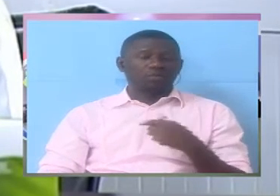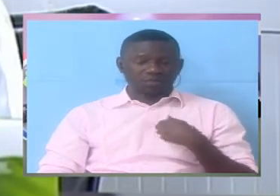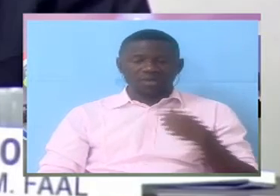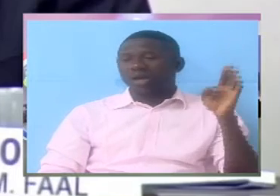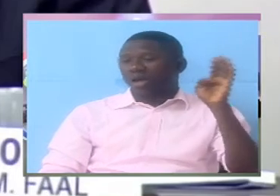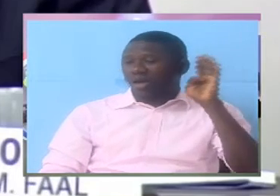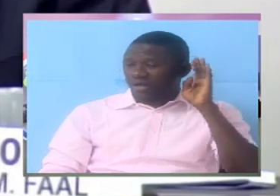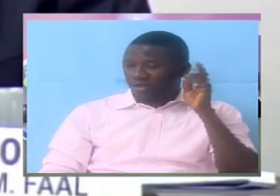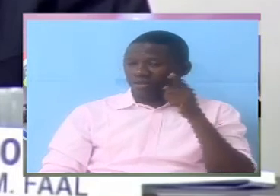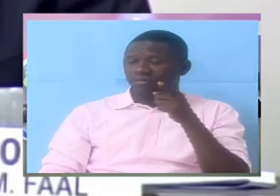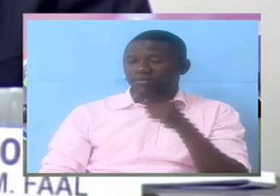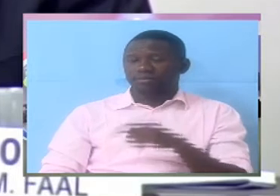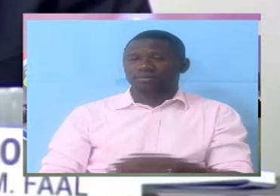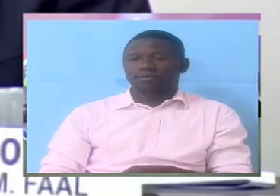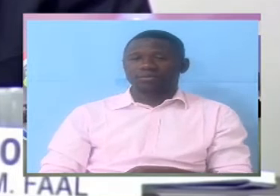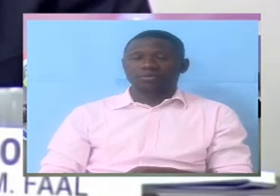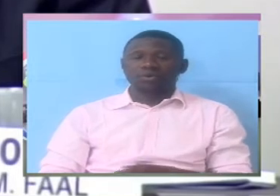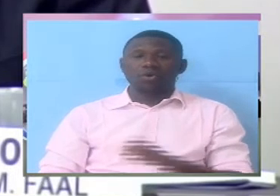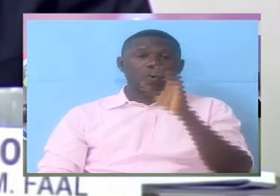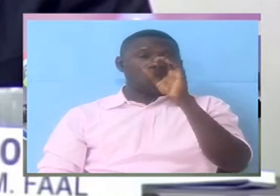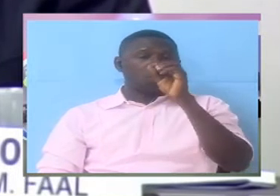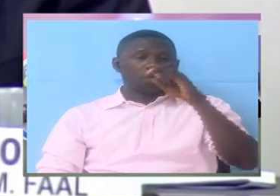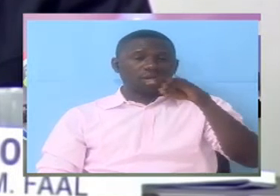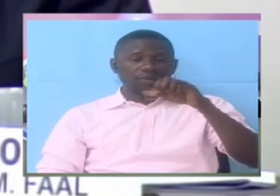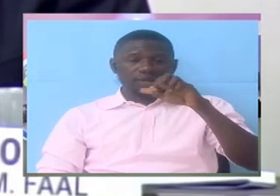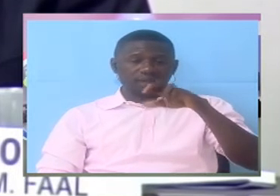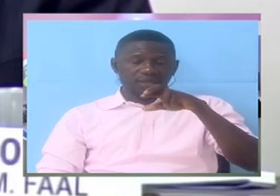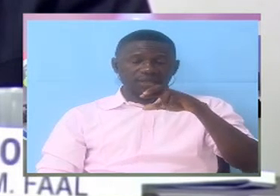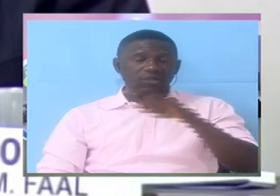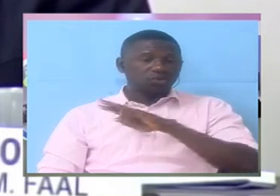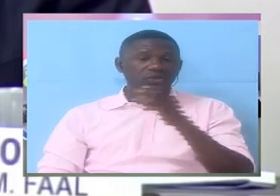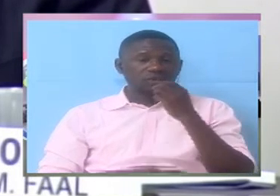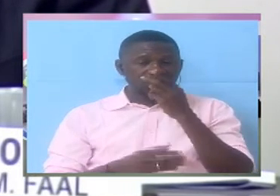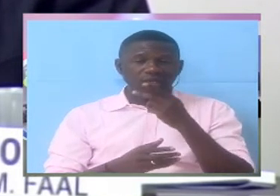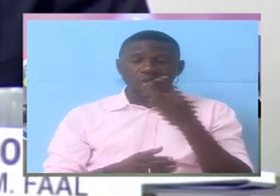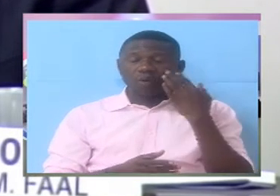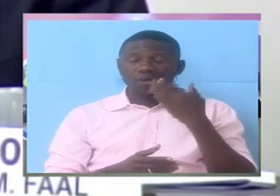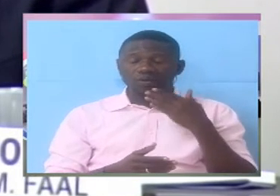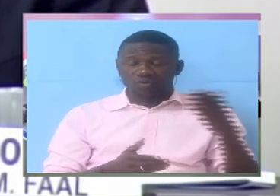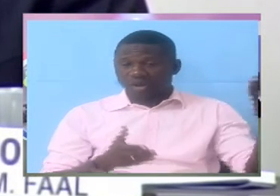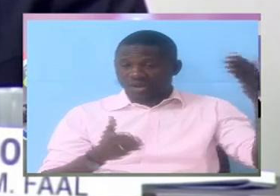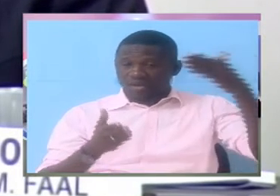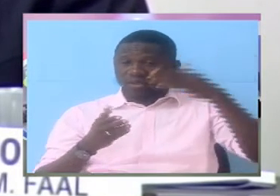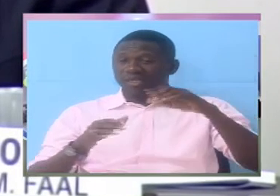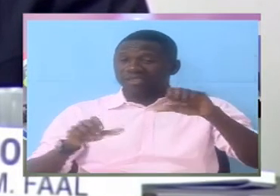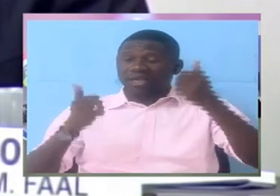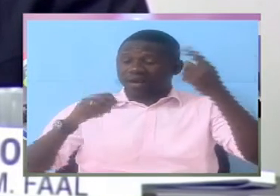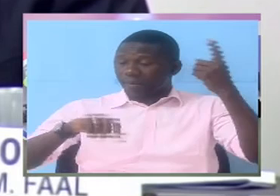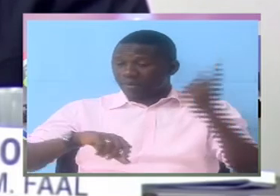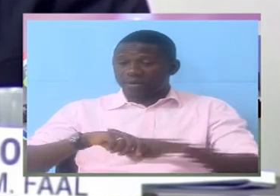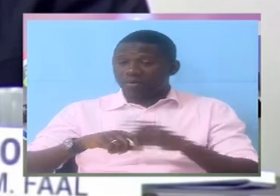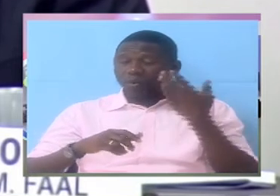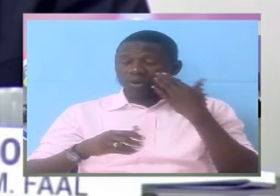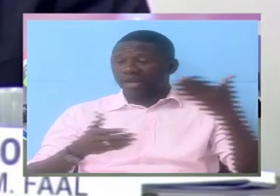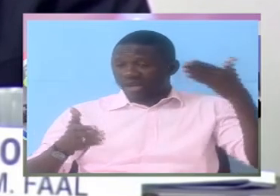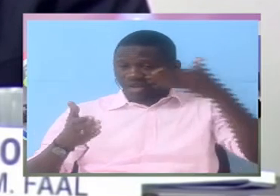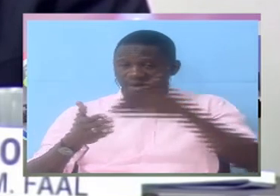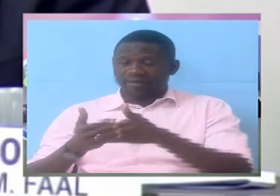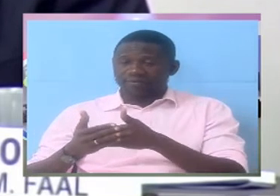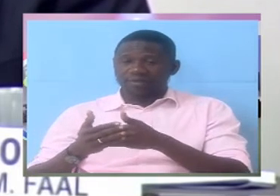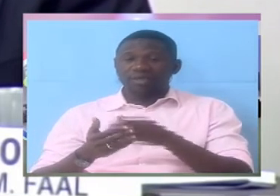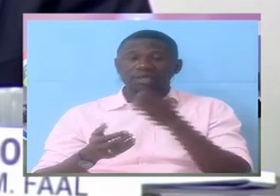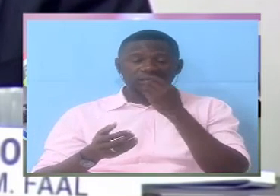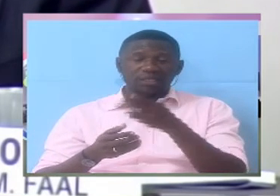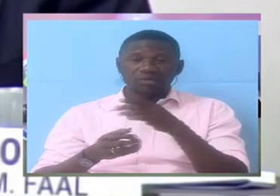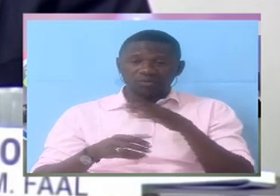Omar did not say that he was beaten upon arrival. Omar mafo ko ya bute birafutata je dronde. Omar said he